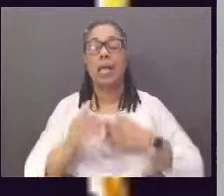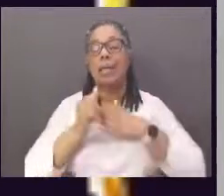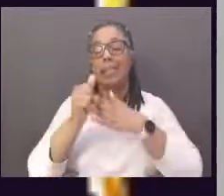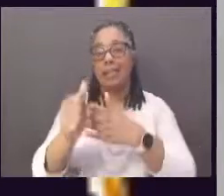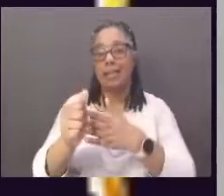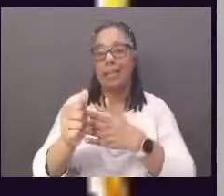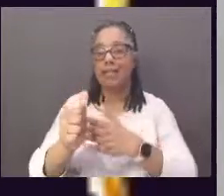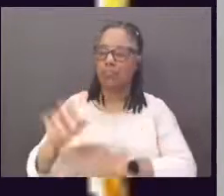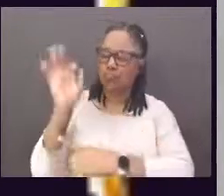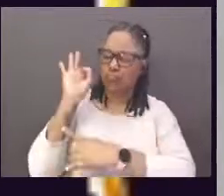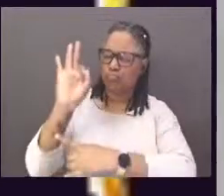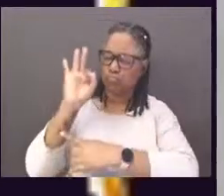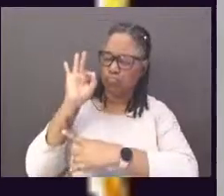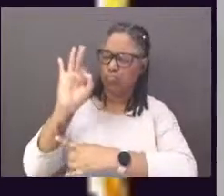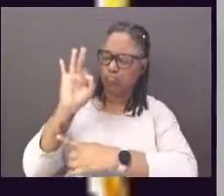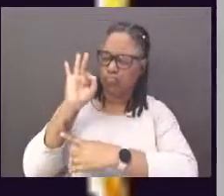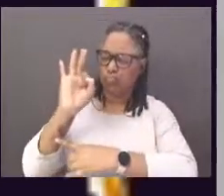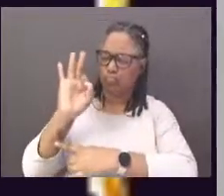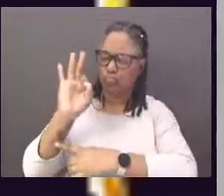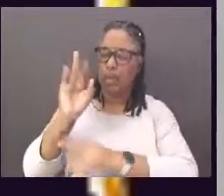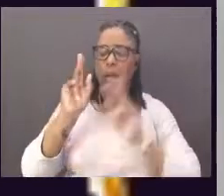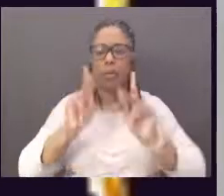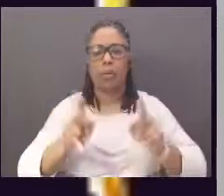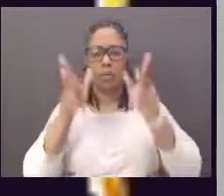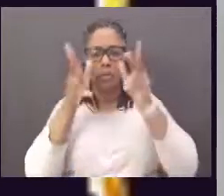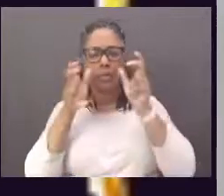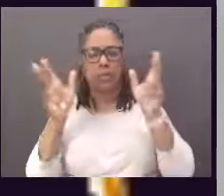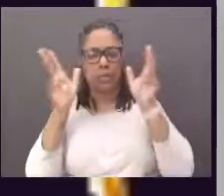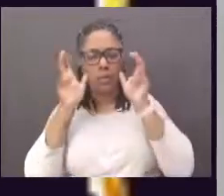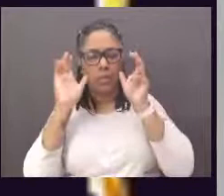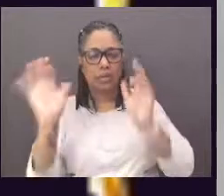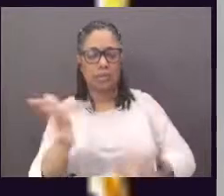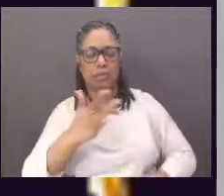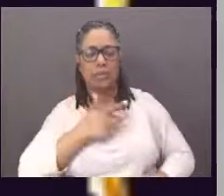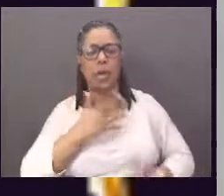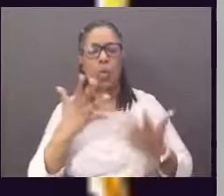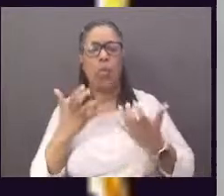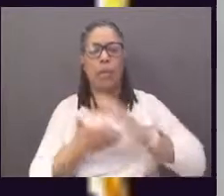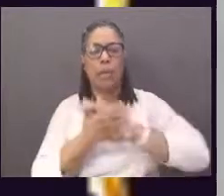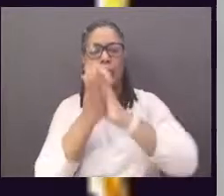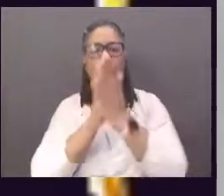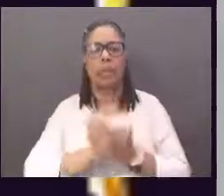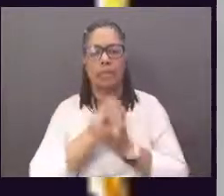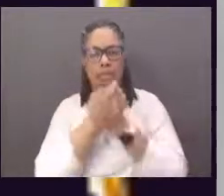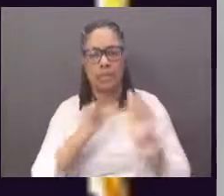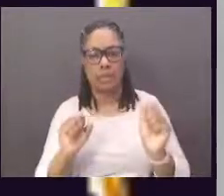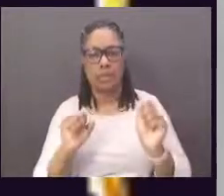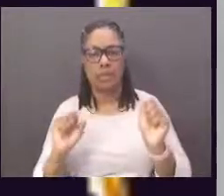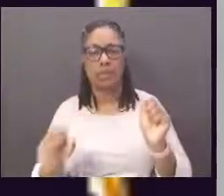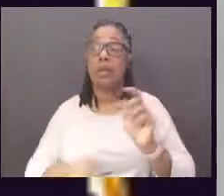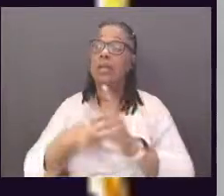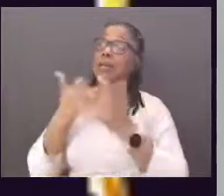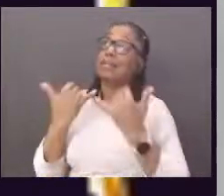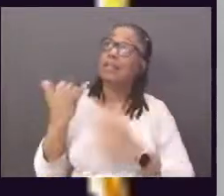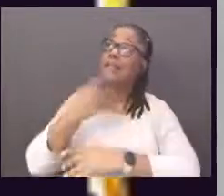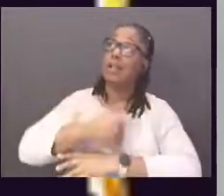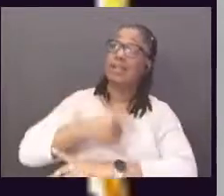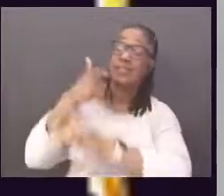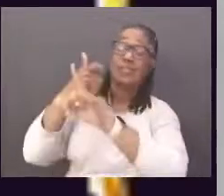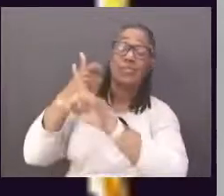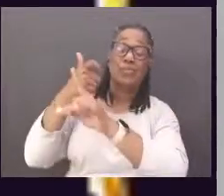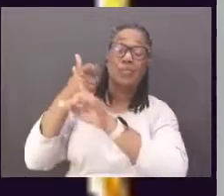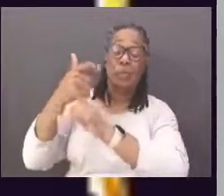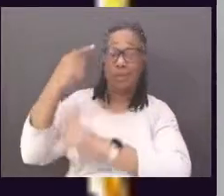ask, what must I do to be saved? You're a mind regulator today. You're a heart fixer today. And we thank you for that, great